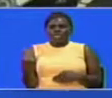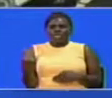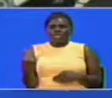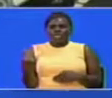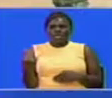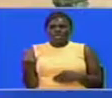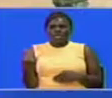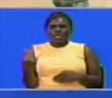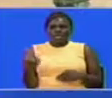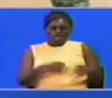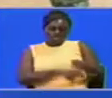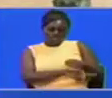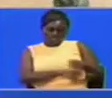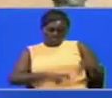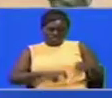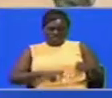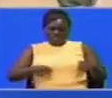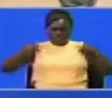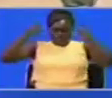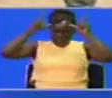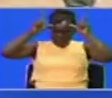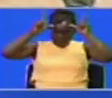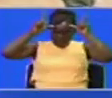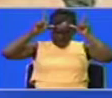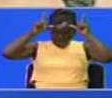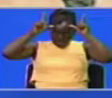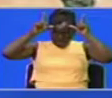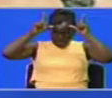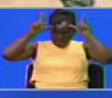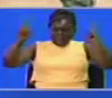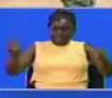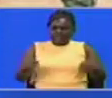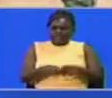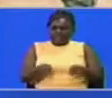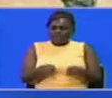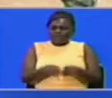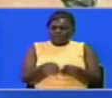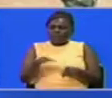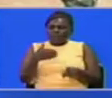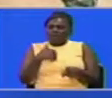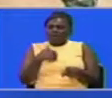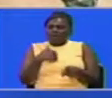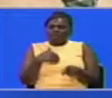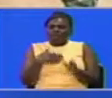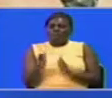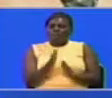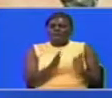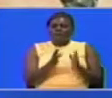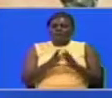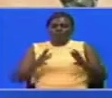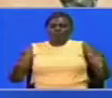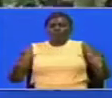take away the livestock from the community of the Tuken, but to also expand their